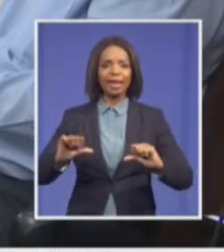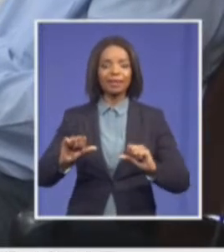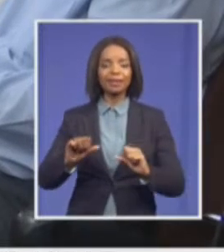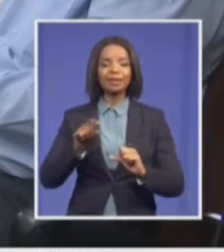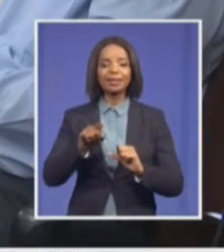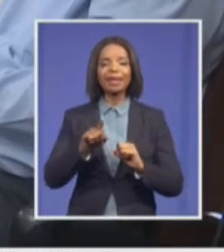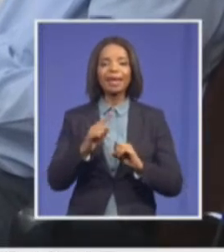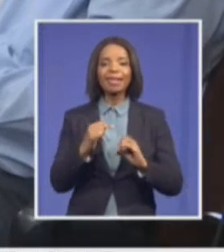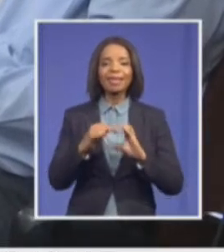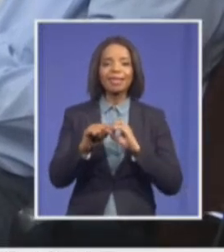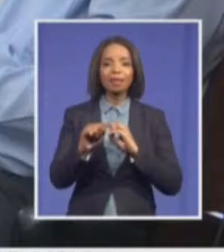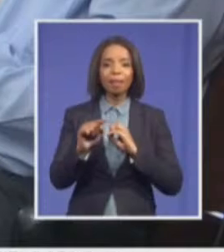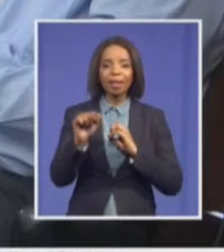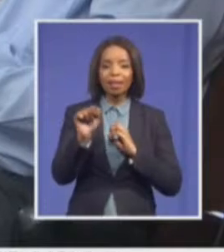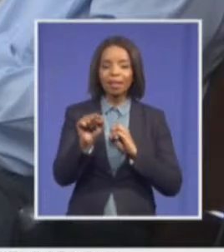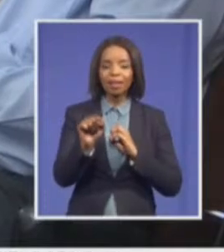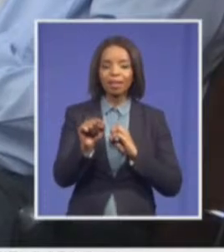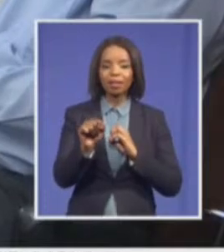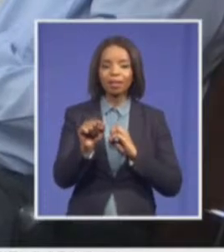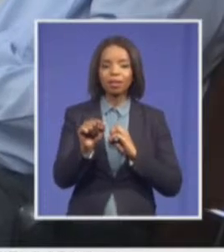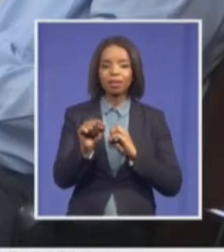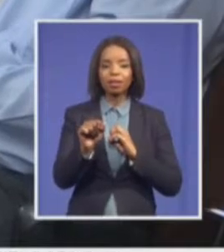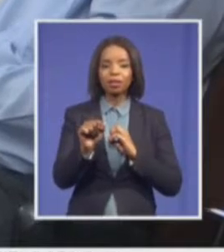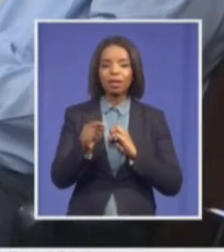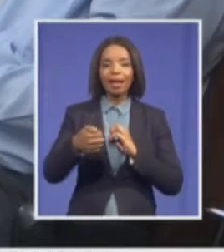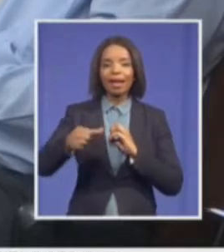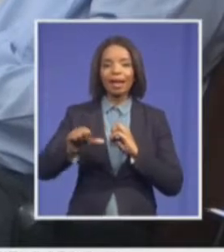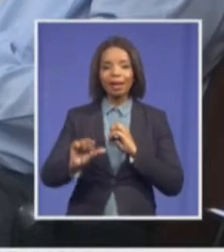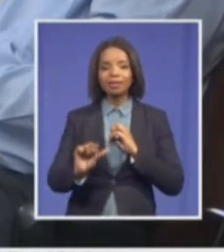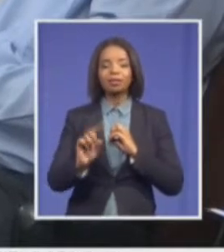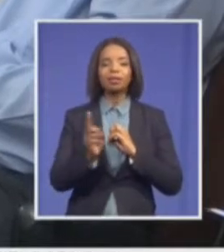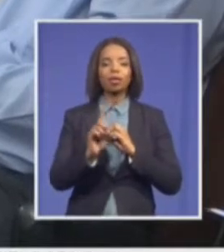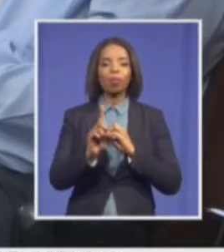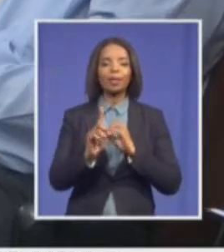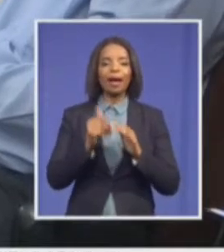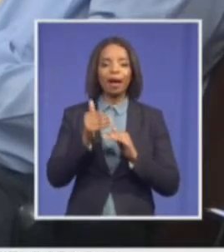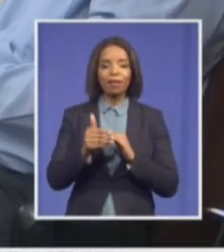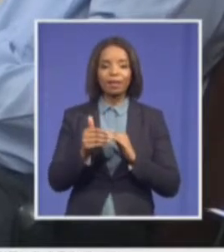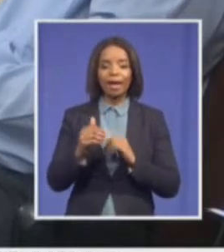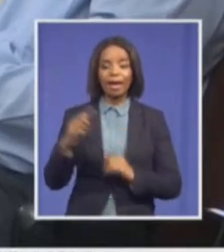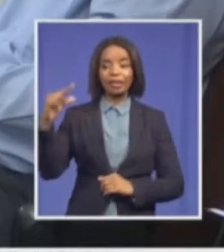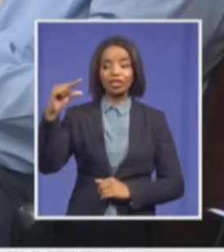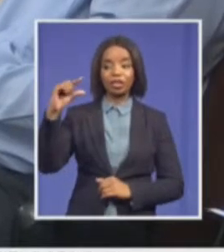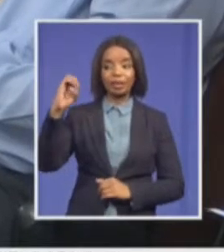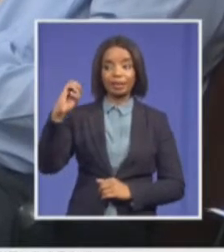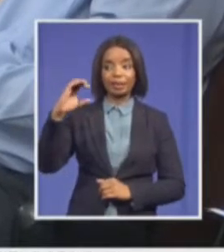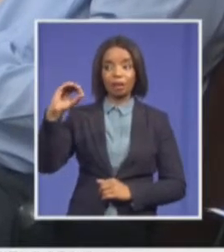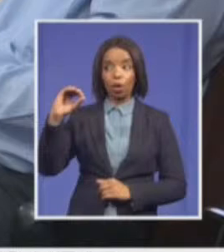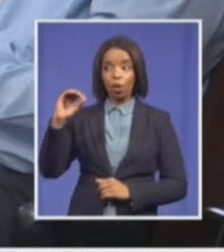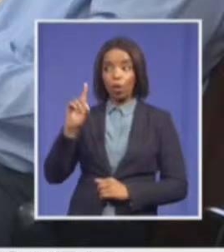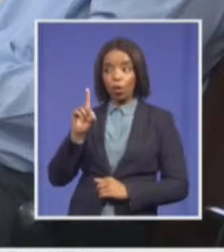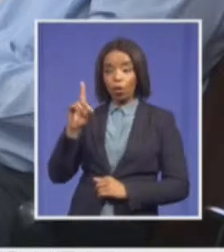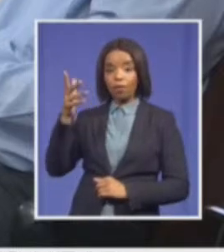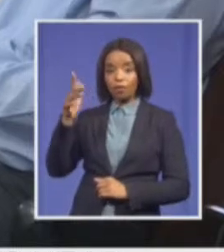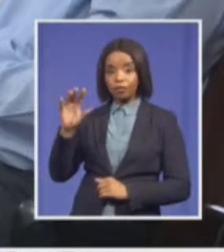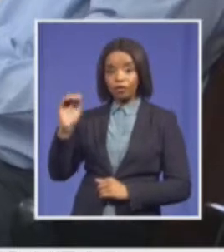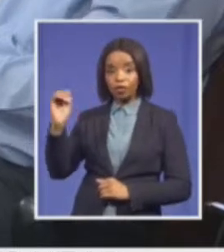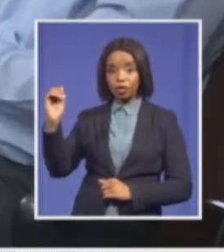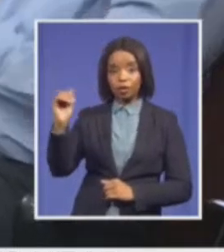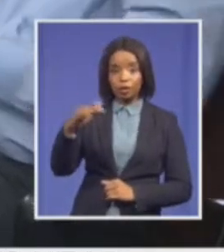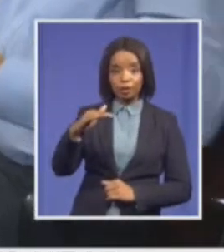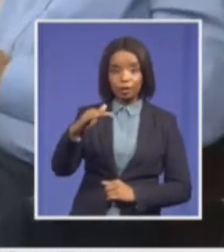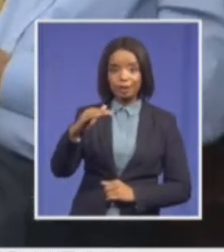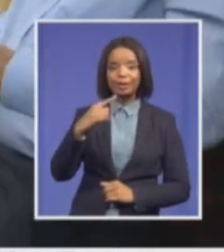following that from the GCEO after having been told that this is a programming issue? On